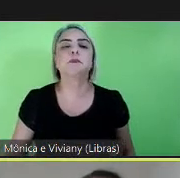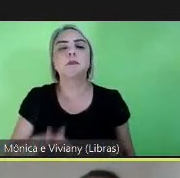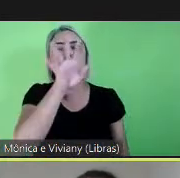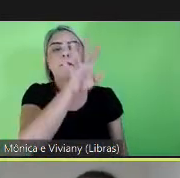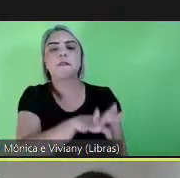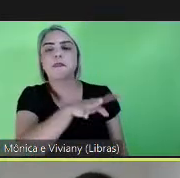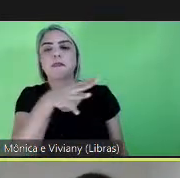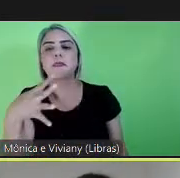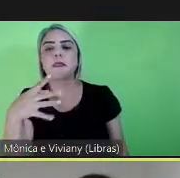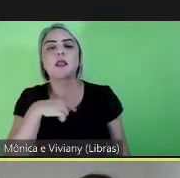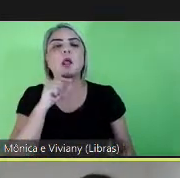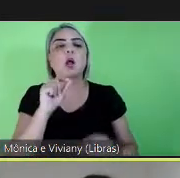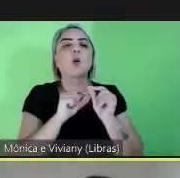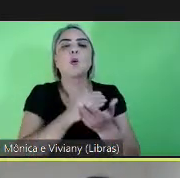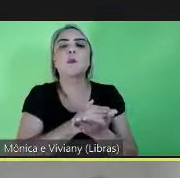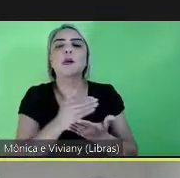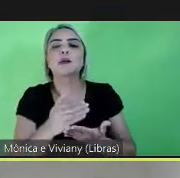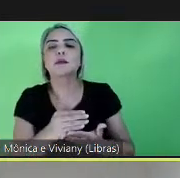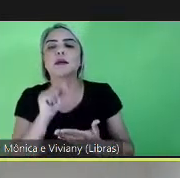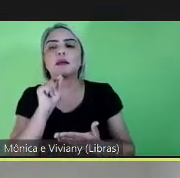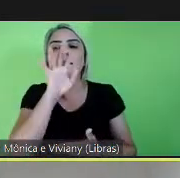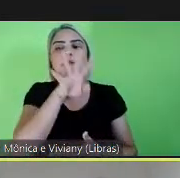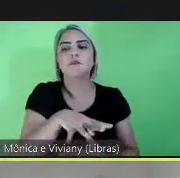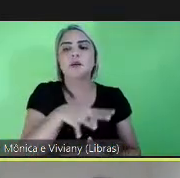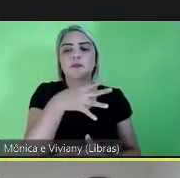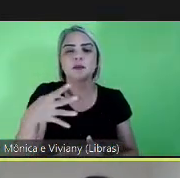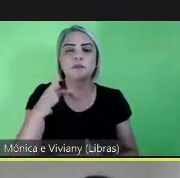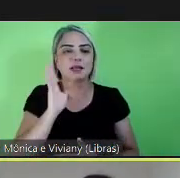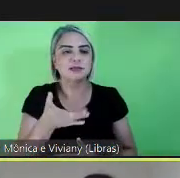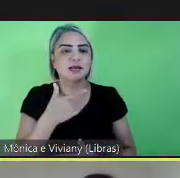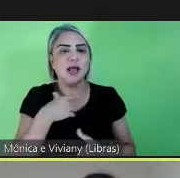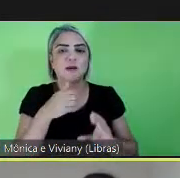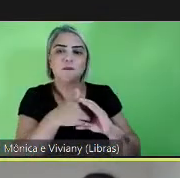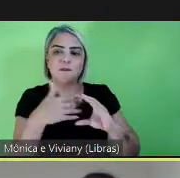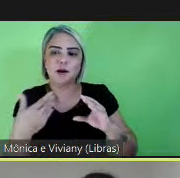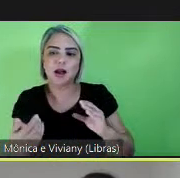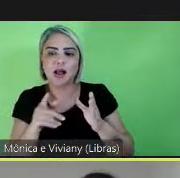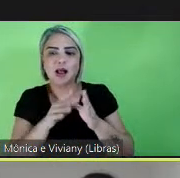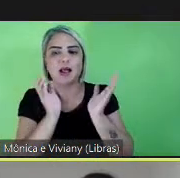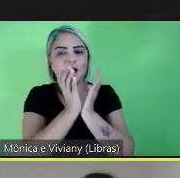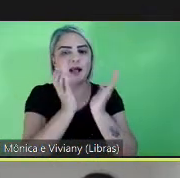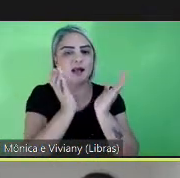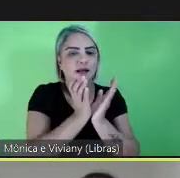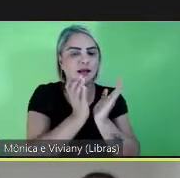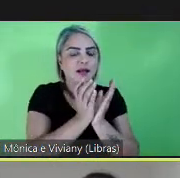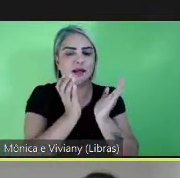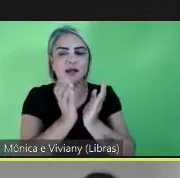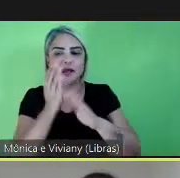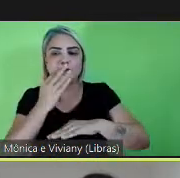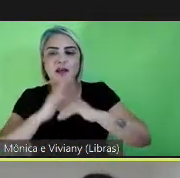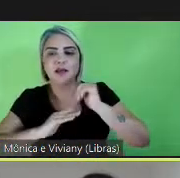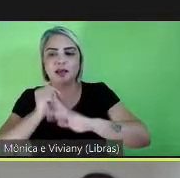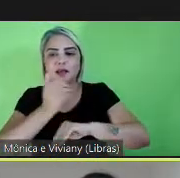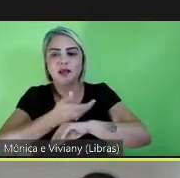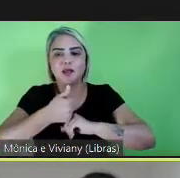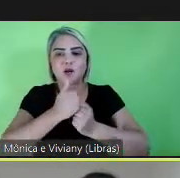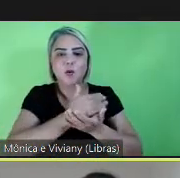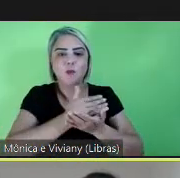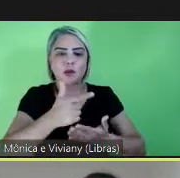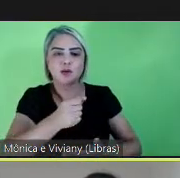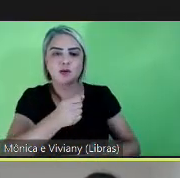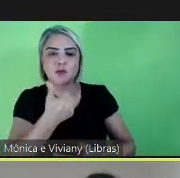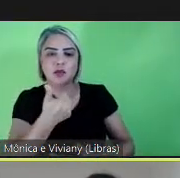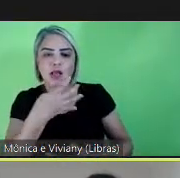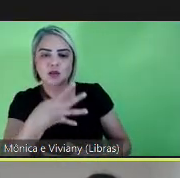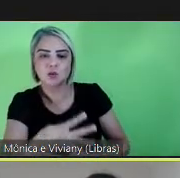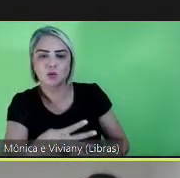So within this mapping, how did we begin? This mapping is already a characteristic from the multi-professional team, which began